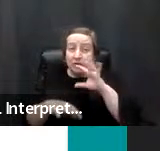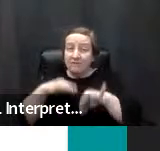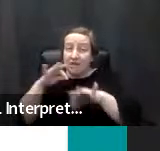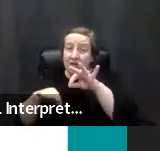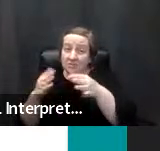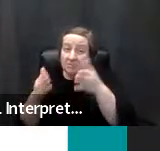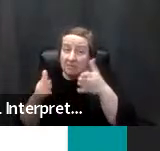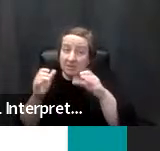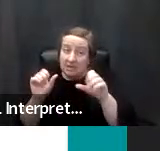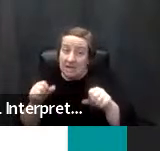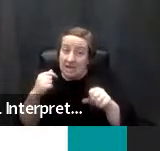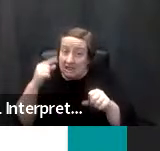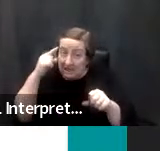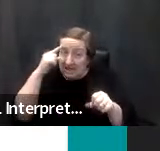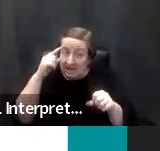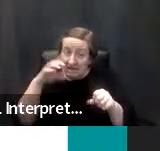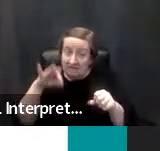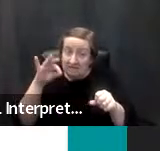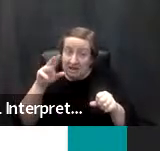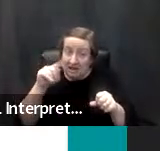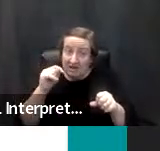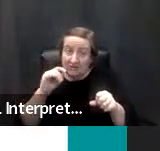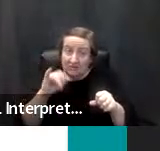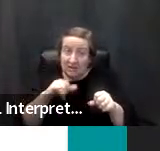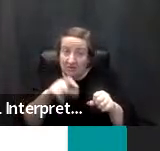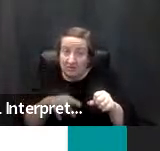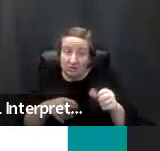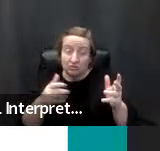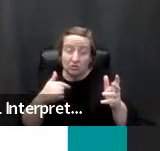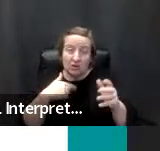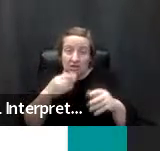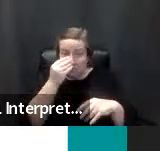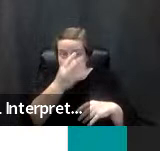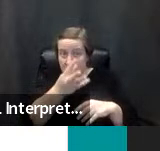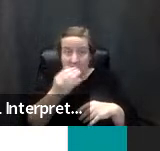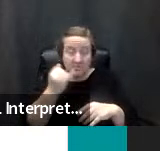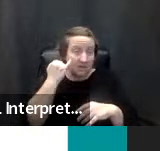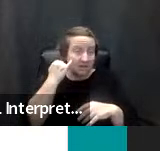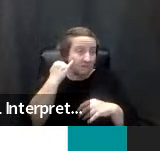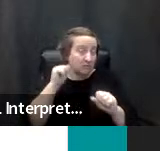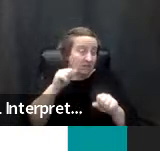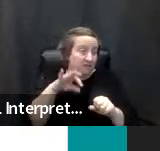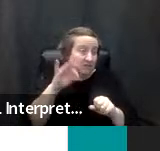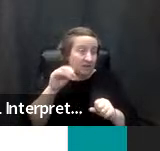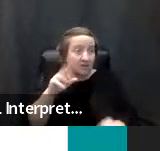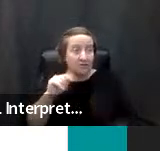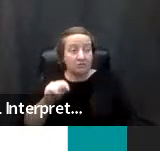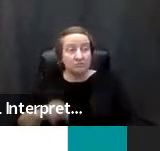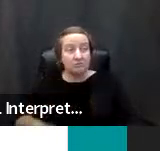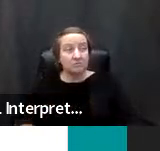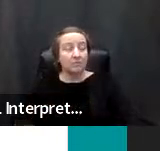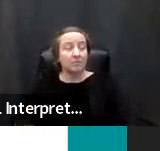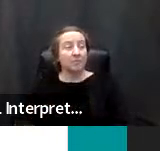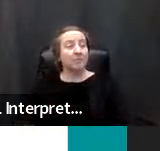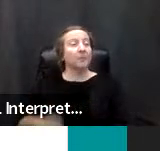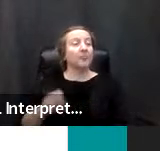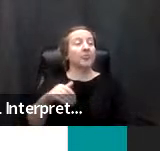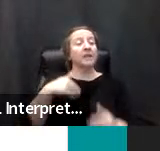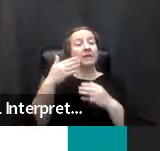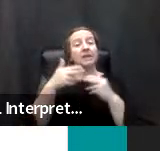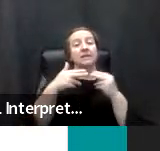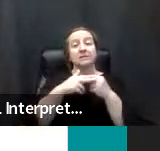Martha, I think, to get at that question that you've got. So I can get back to you on it if we can get it. All right, so the next